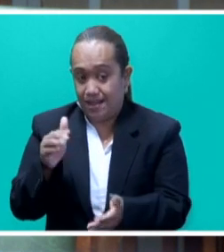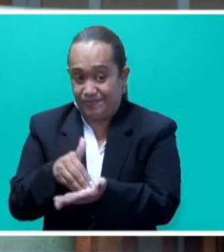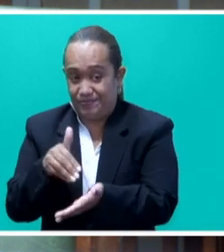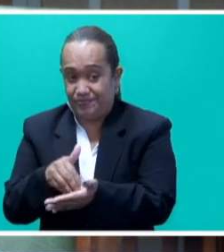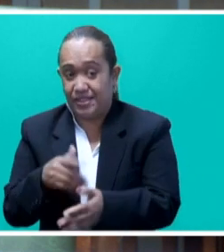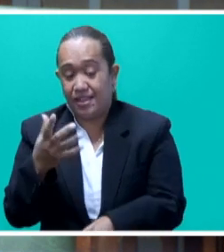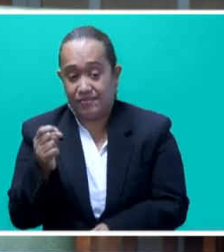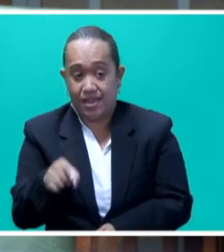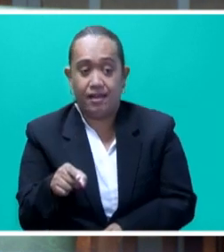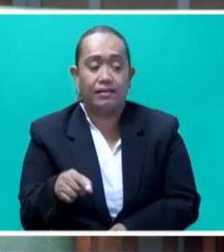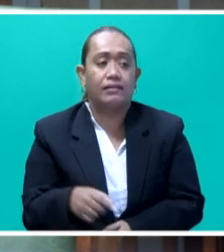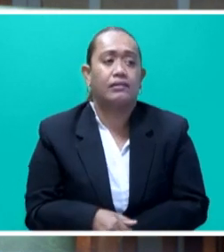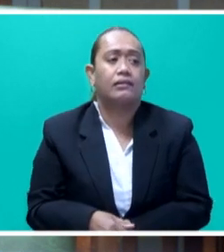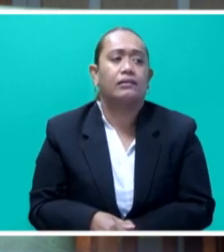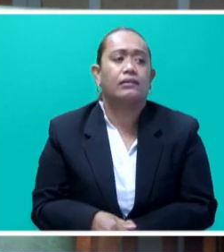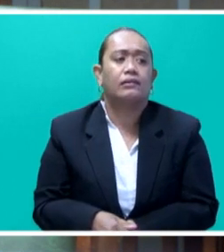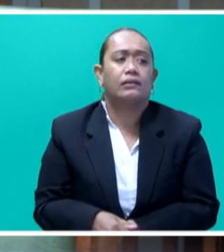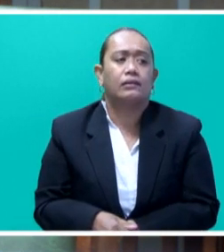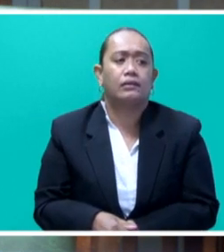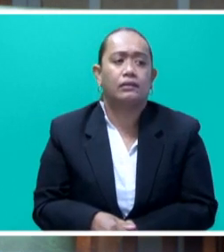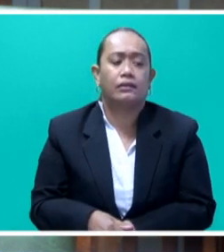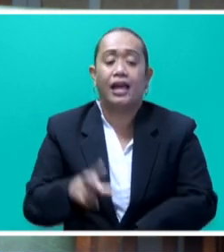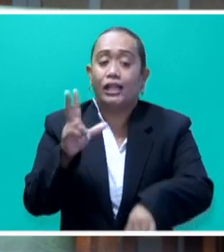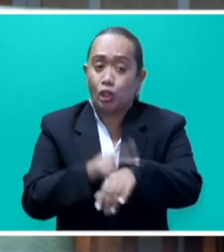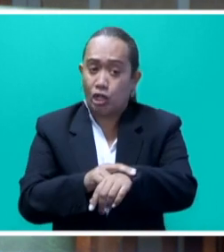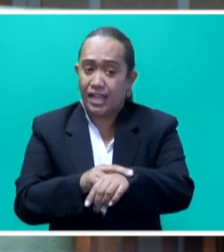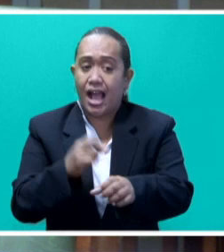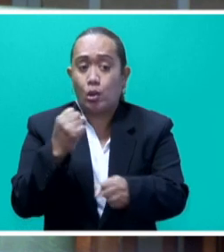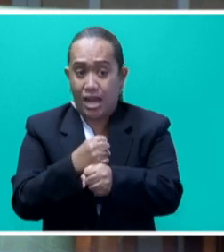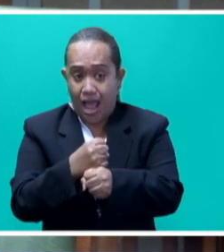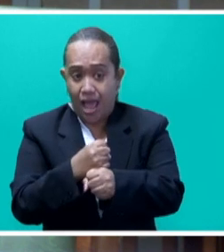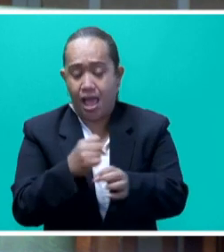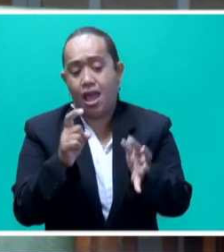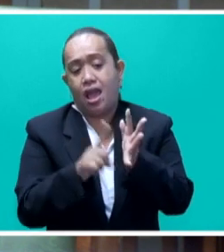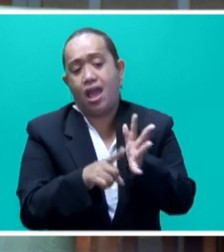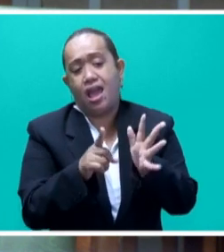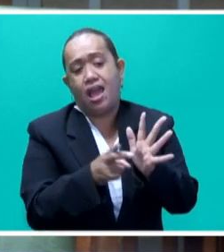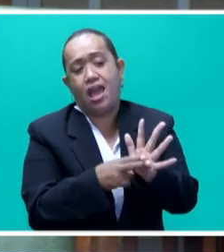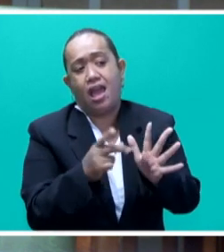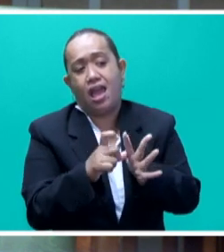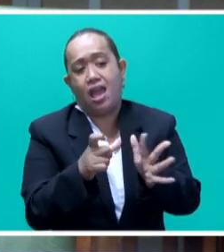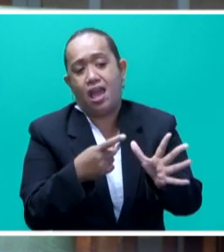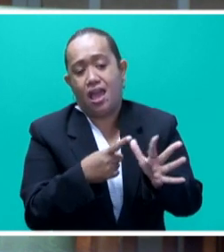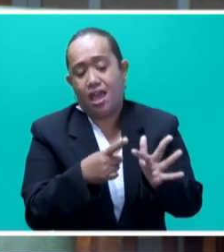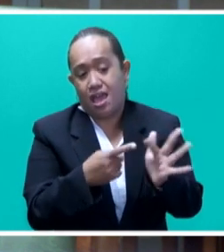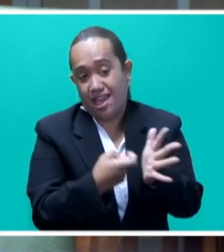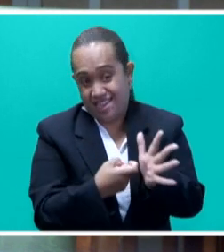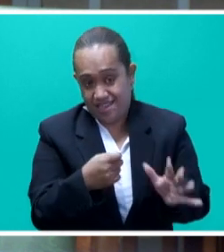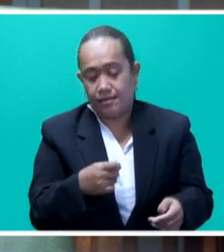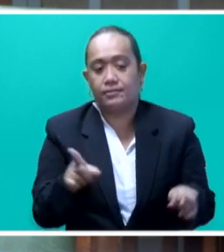Complex, Matintar, Shop 1G1, Dr. Kana Gounder, Dr. Nahina Naz.